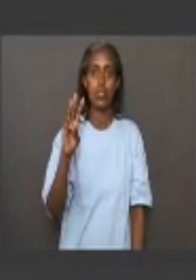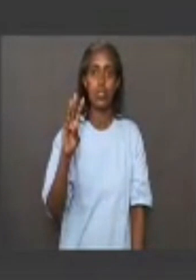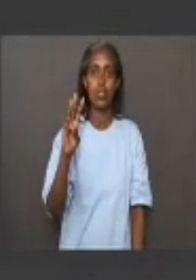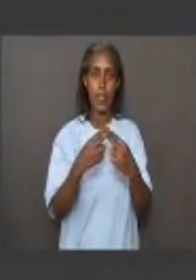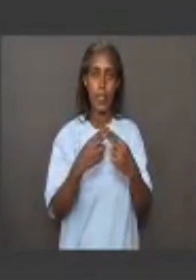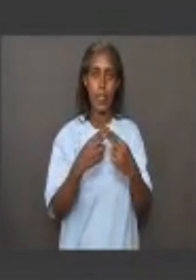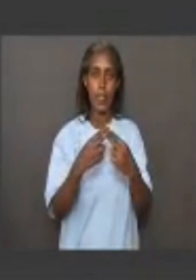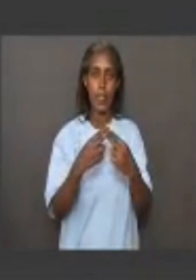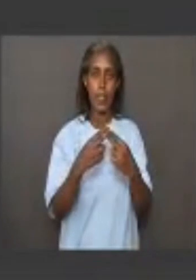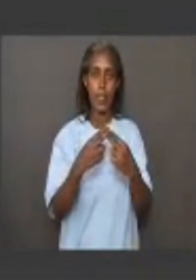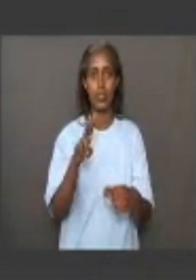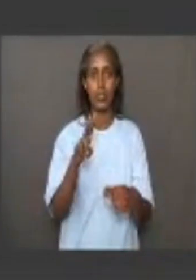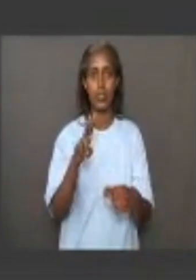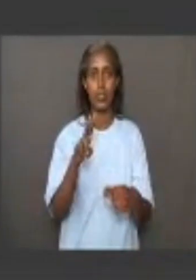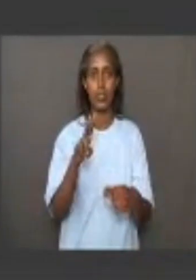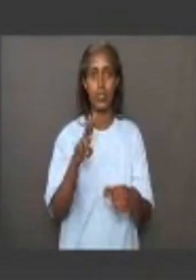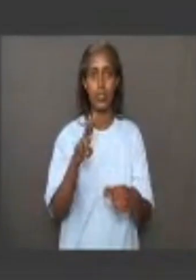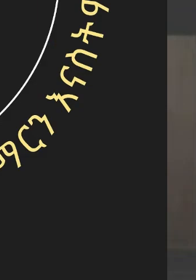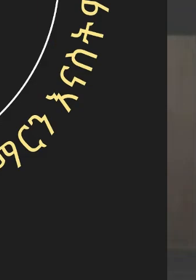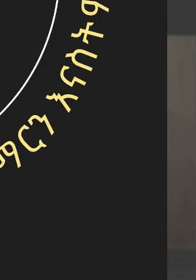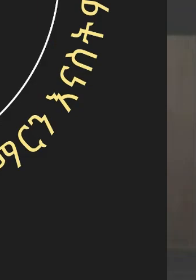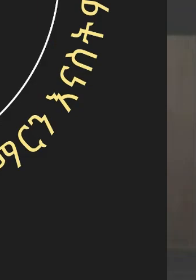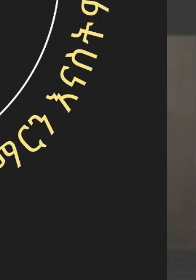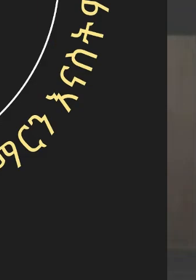times 2.